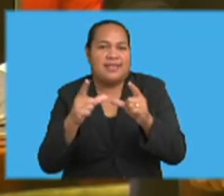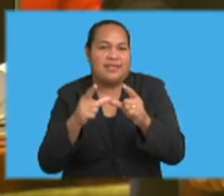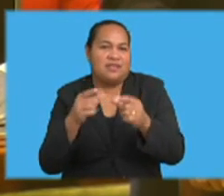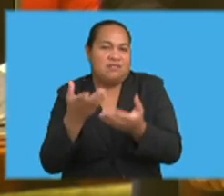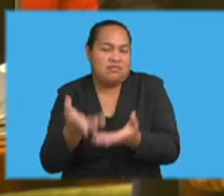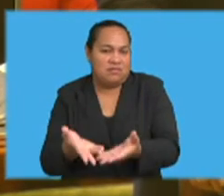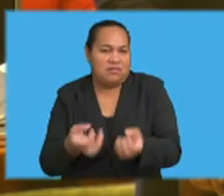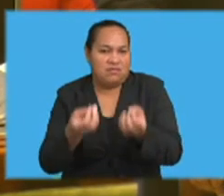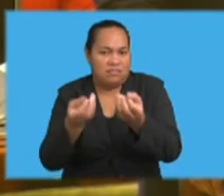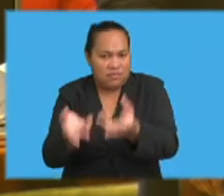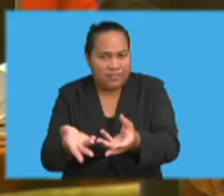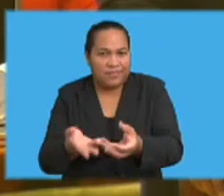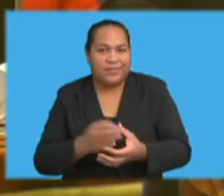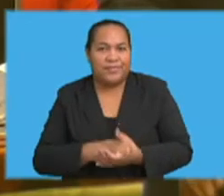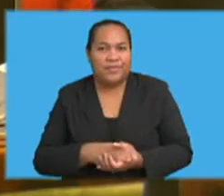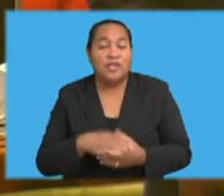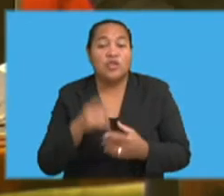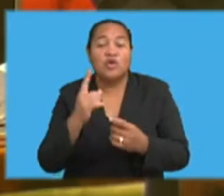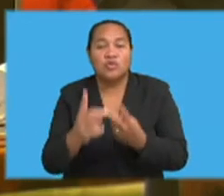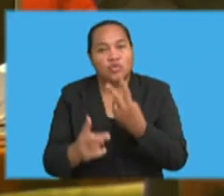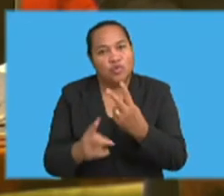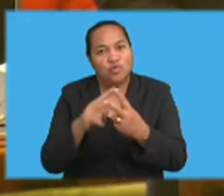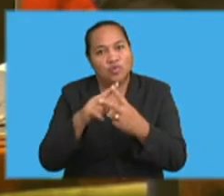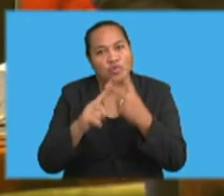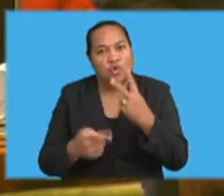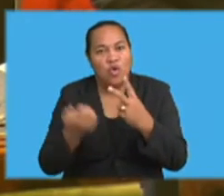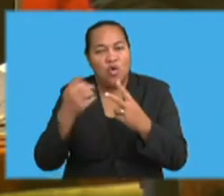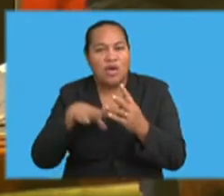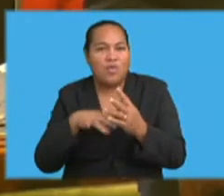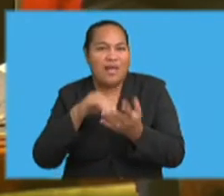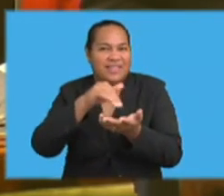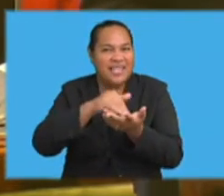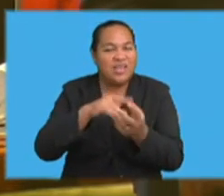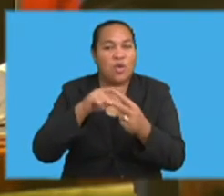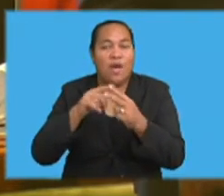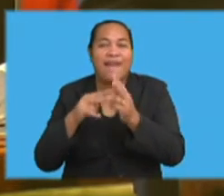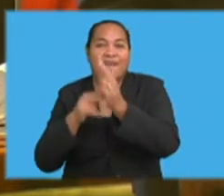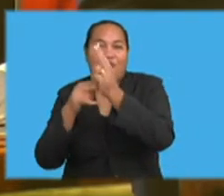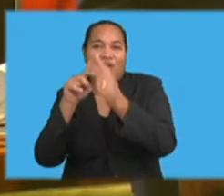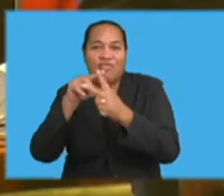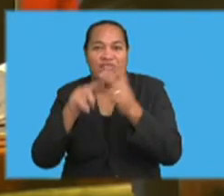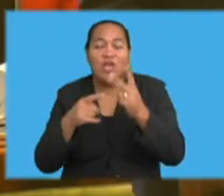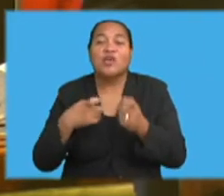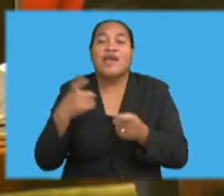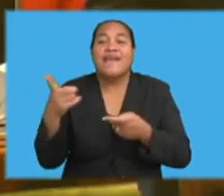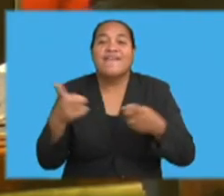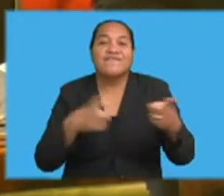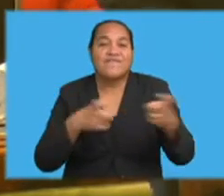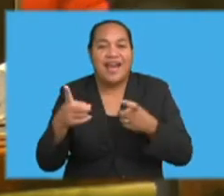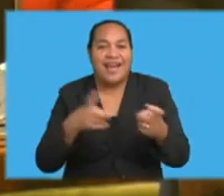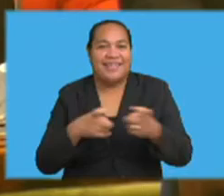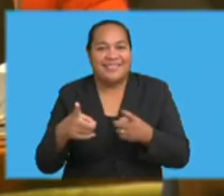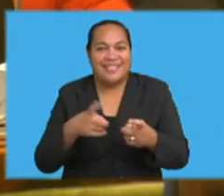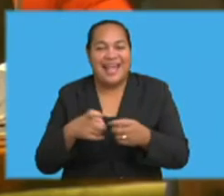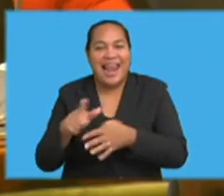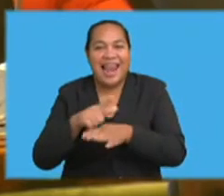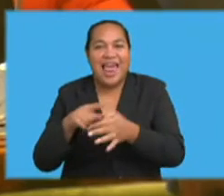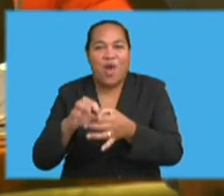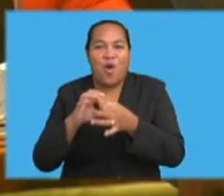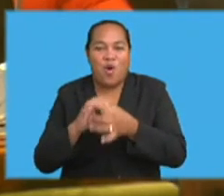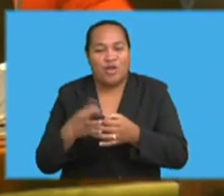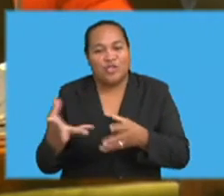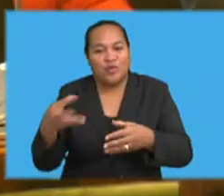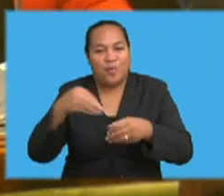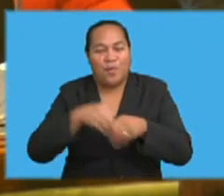have been conducted, one in the Central Eastern and one in the North, inviting resource owners to participate. This